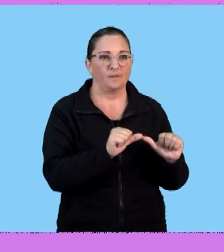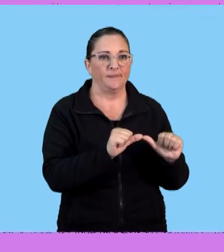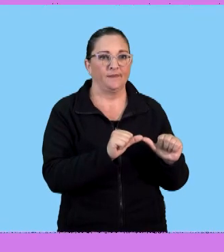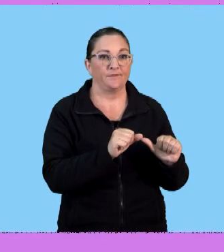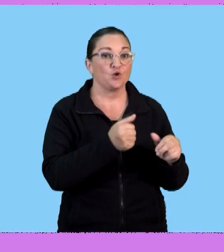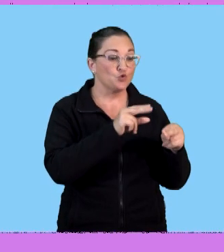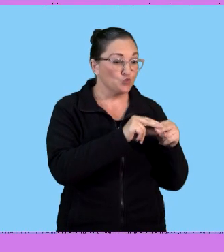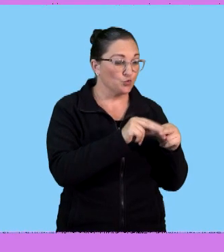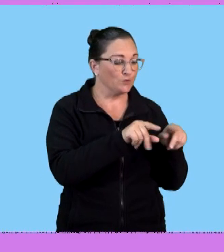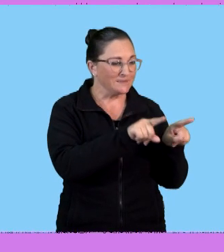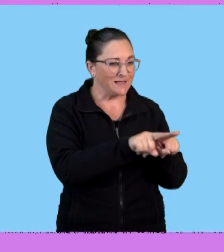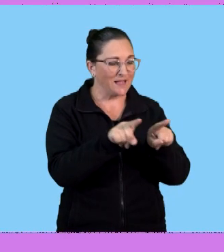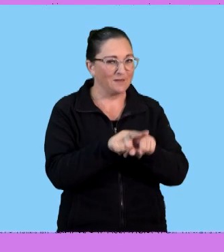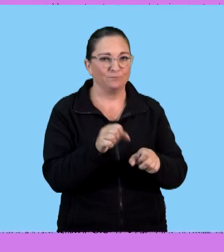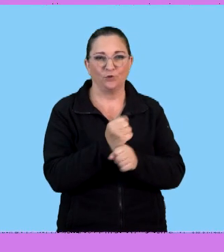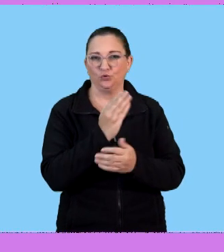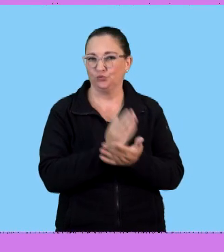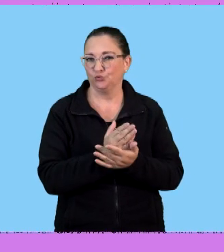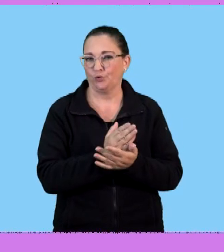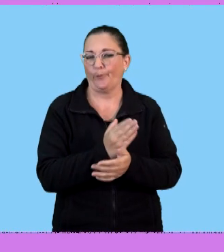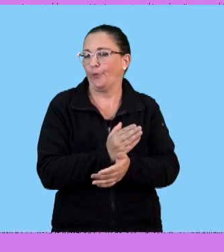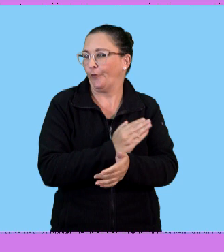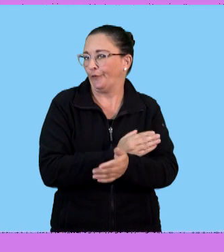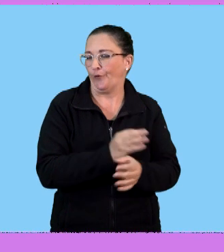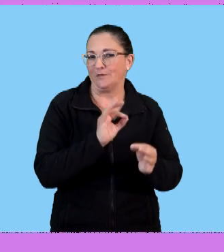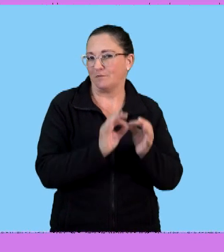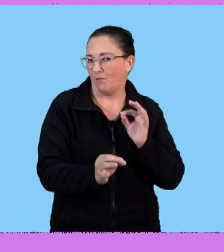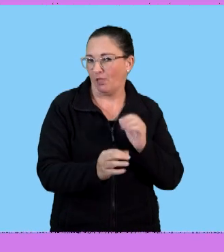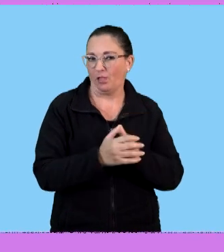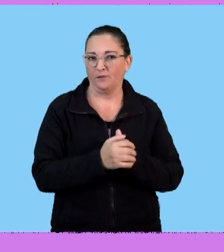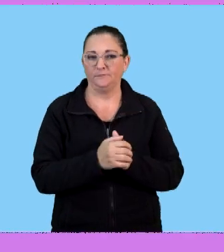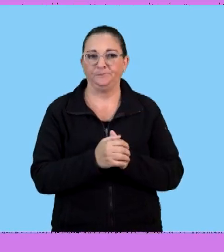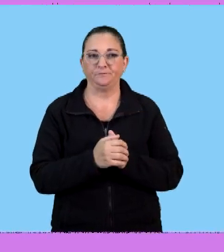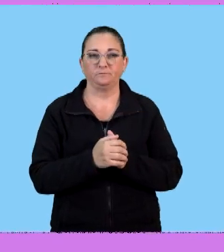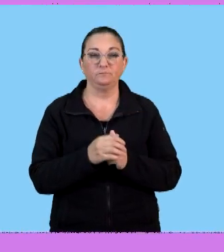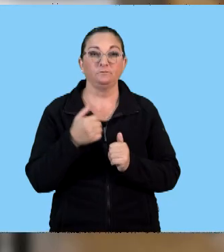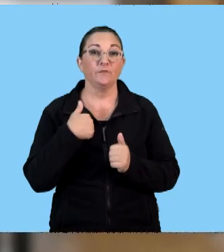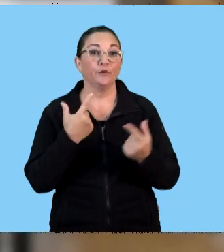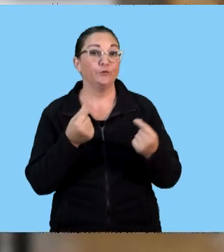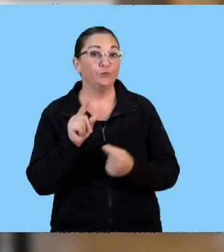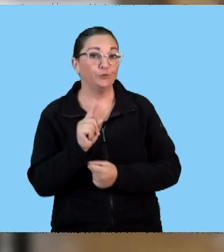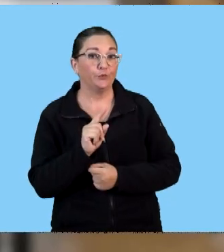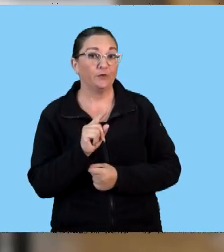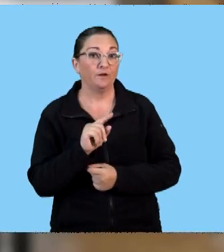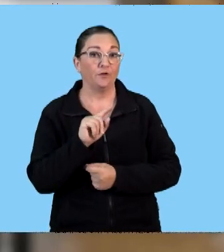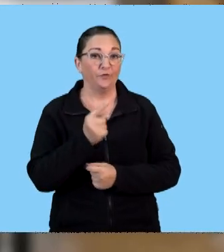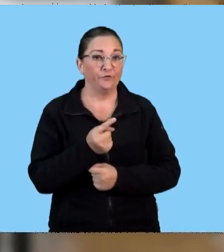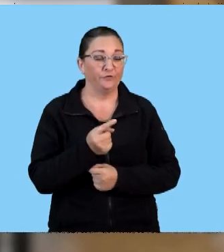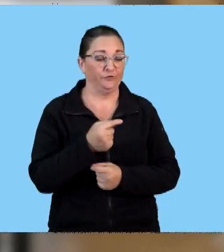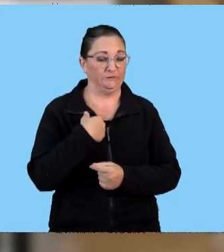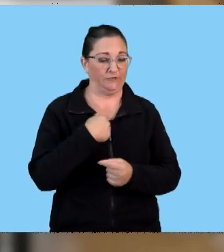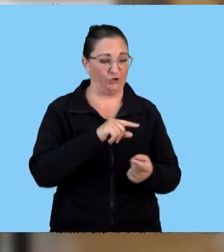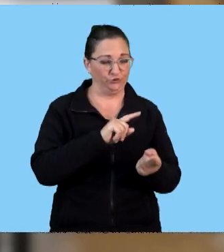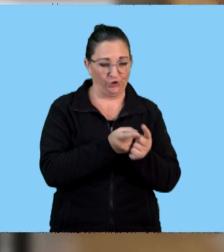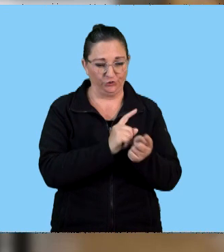ensure that your units are the same, right, before you simplify. Guys, as we've seen, what did I do? I first converted, I've made